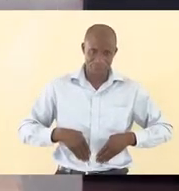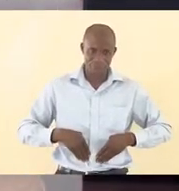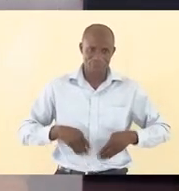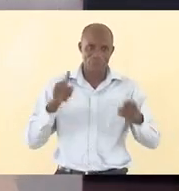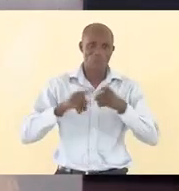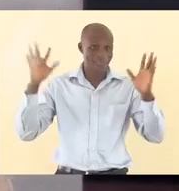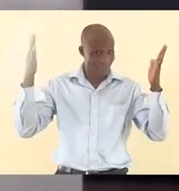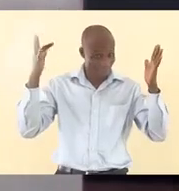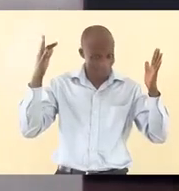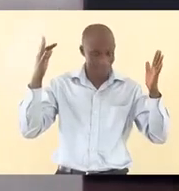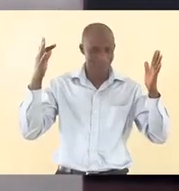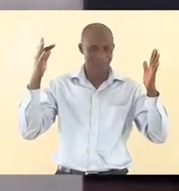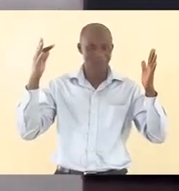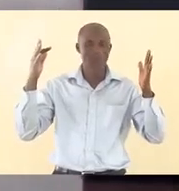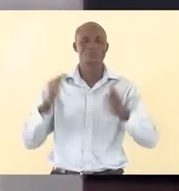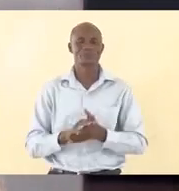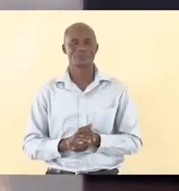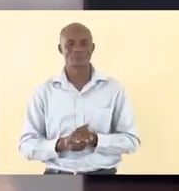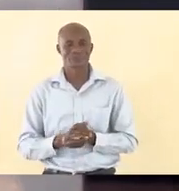They want to be applauded.